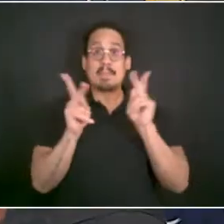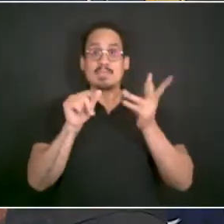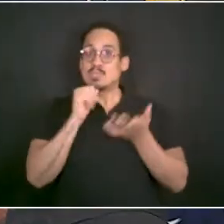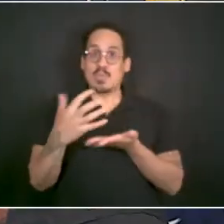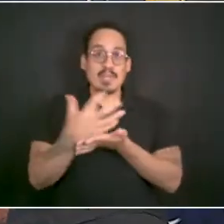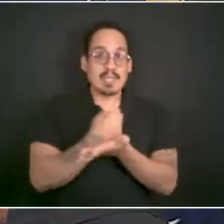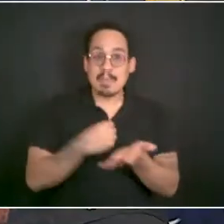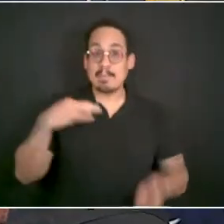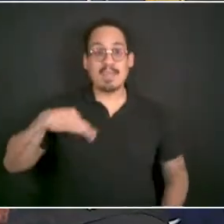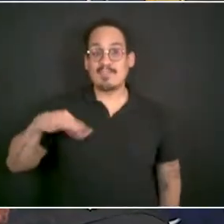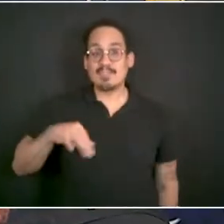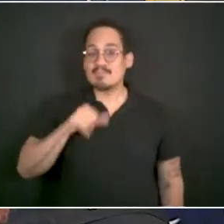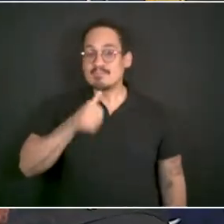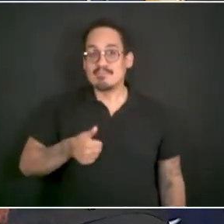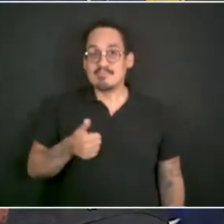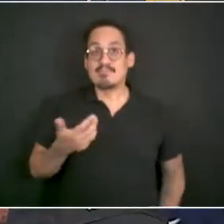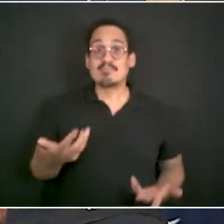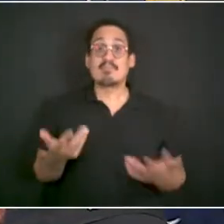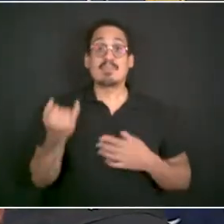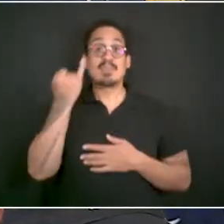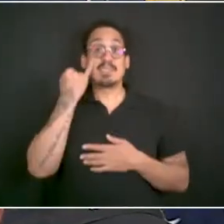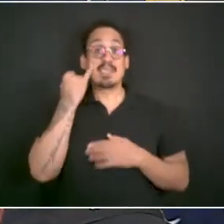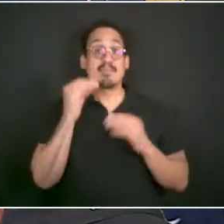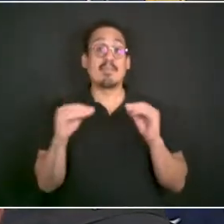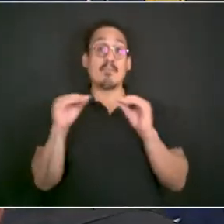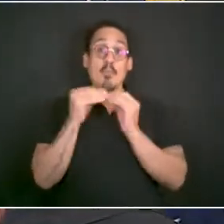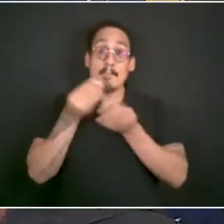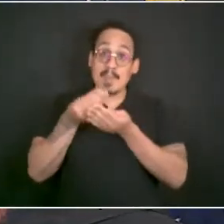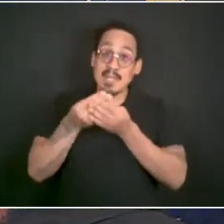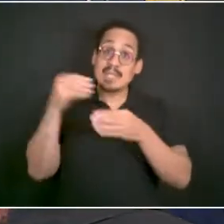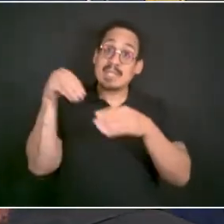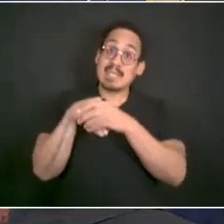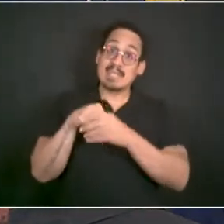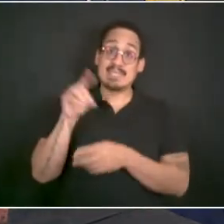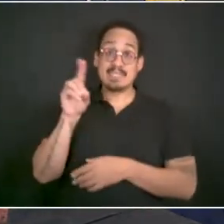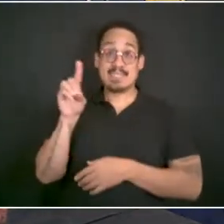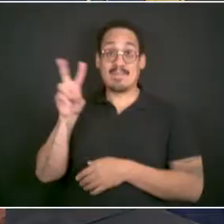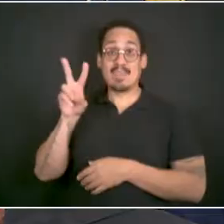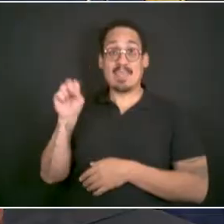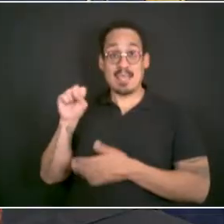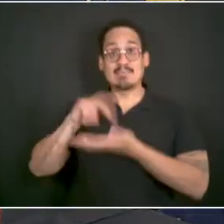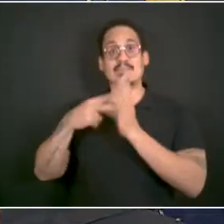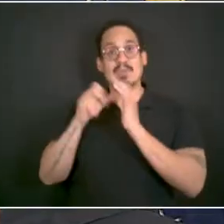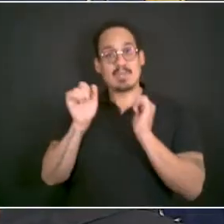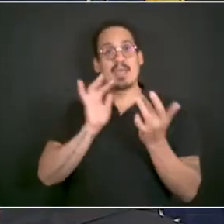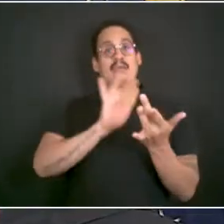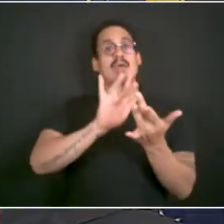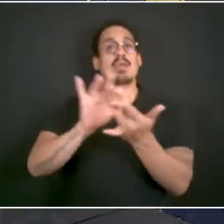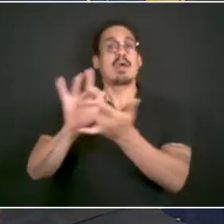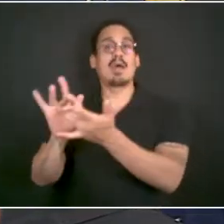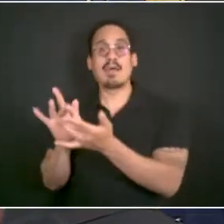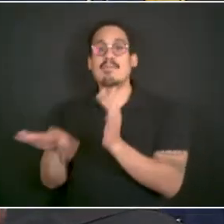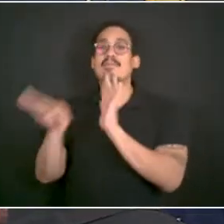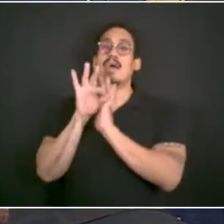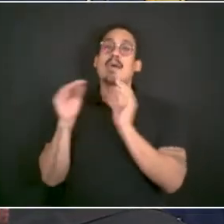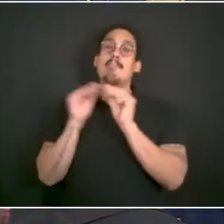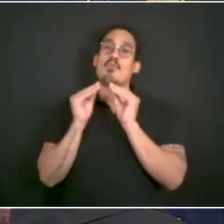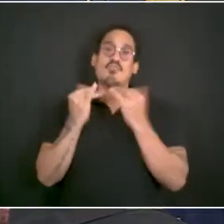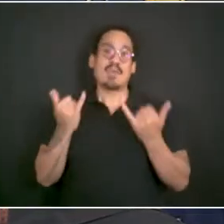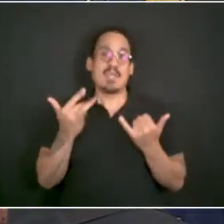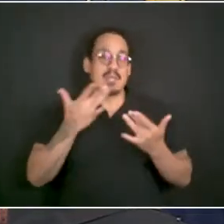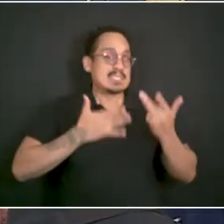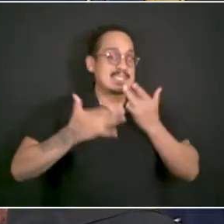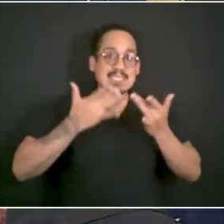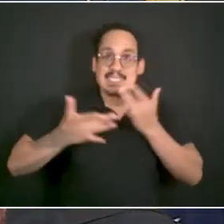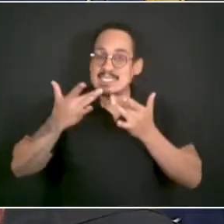DVS, more will self-identify, because we can reach more. DVS can't do a mailing to the veterans because they don't have the budget.